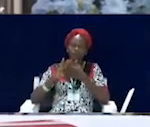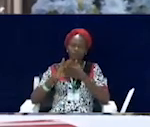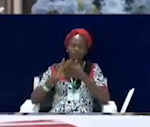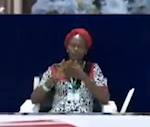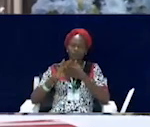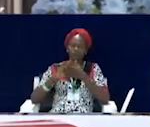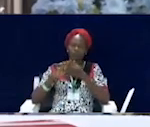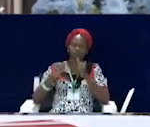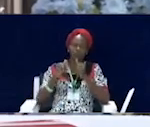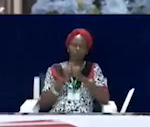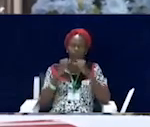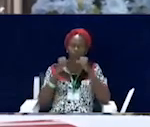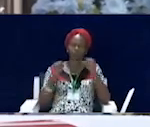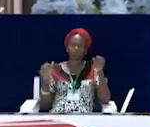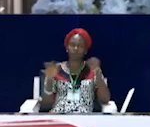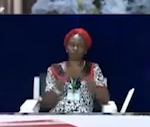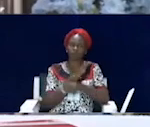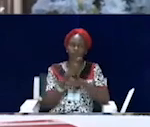with His powerful blood.